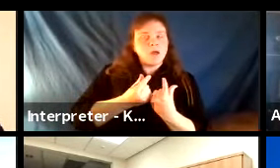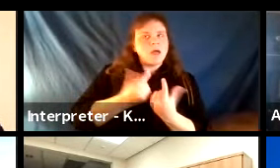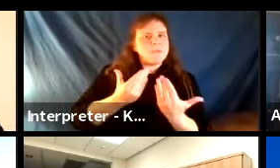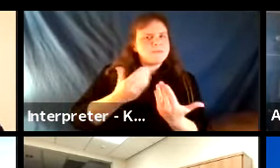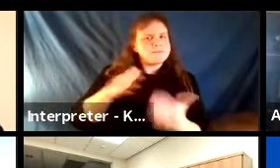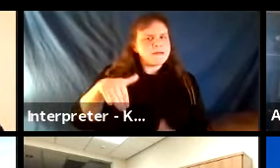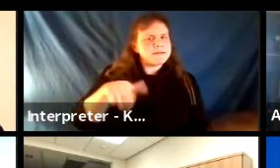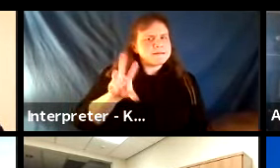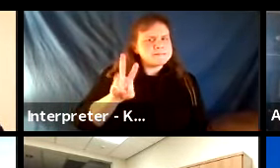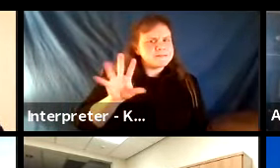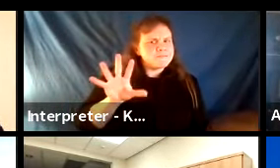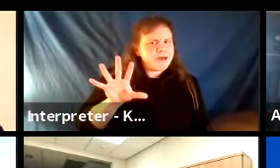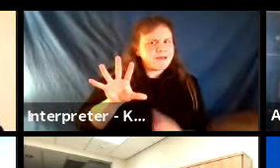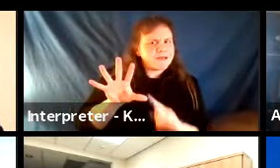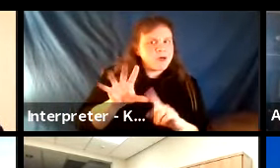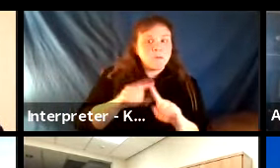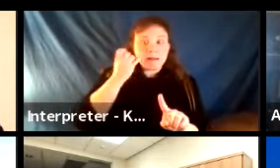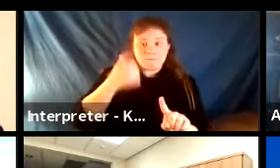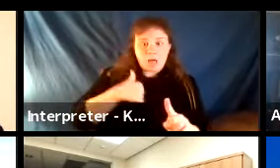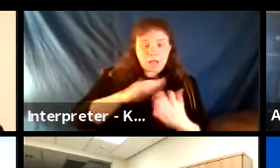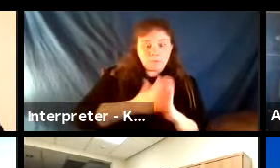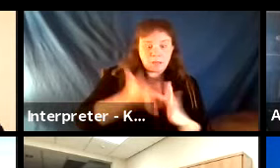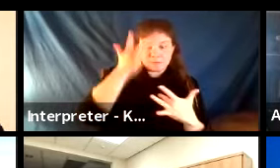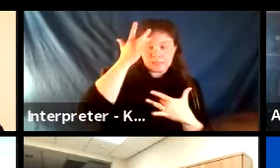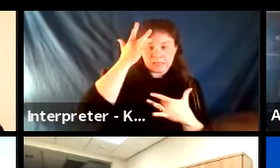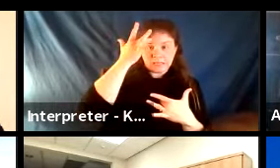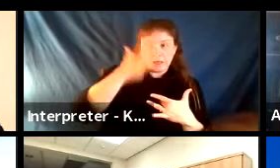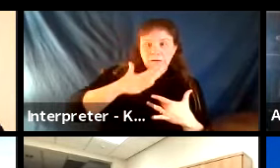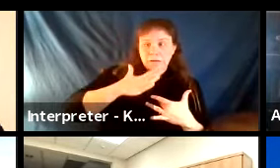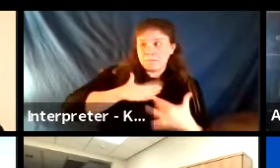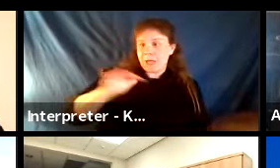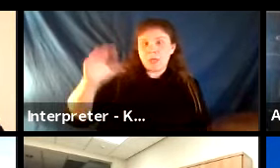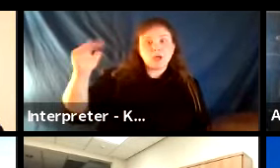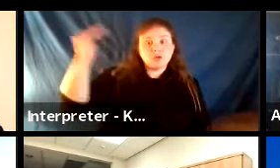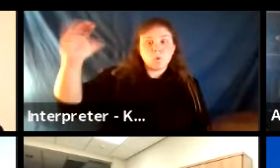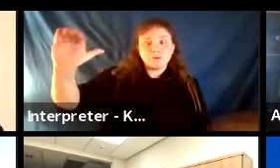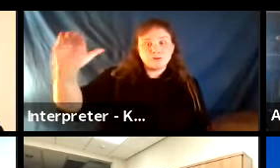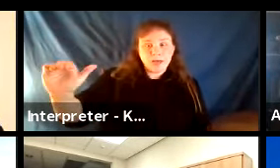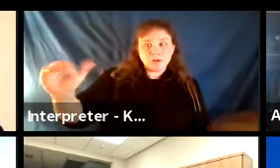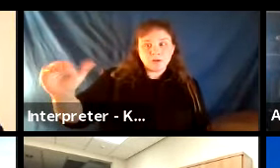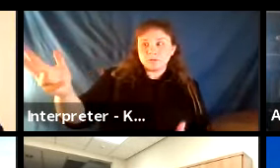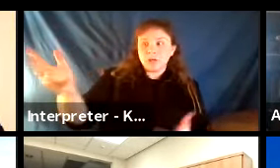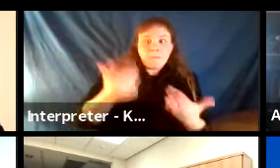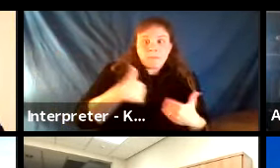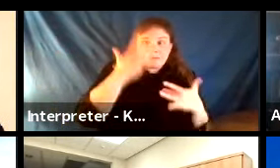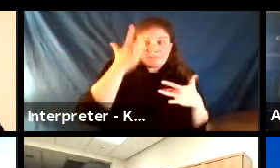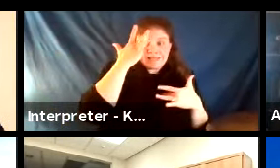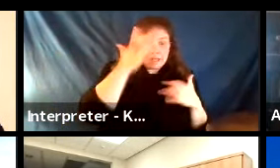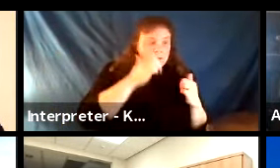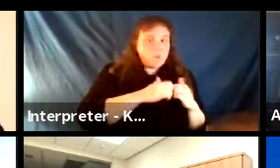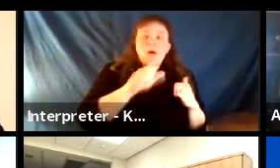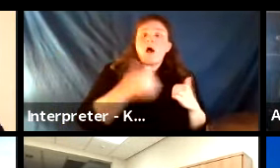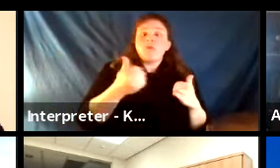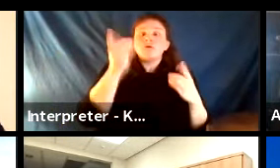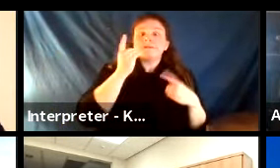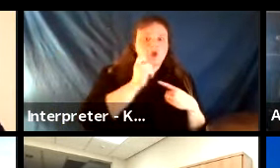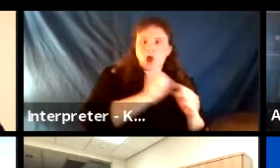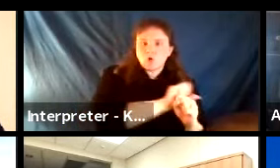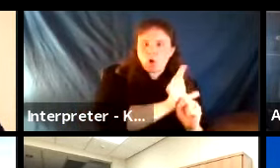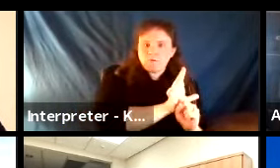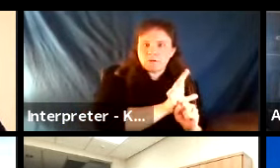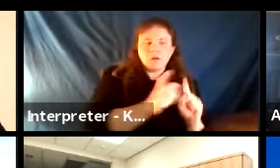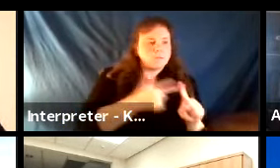and if they get sick, their children, well, even if they don't get COVID, will also be going to a